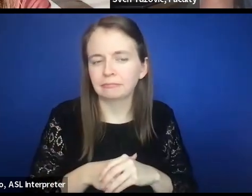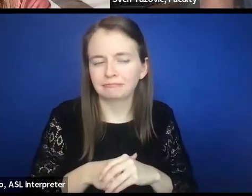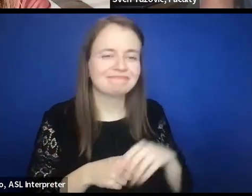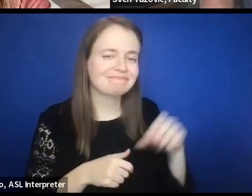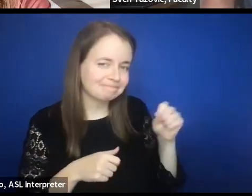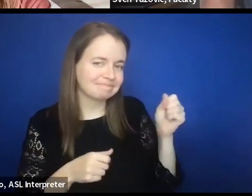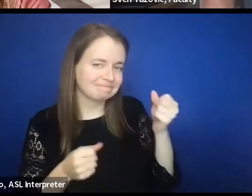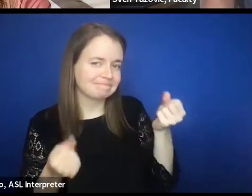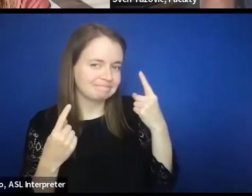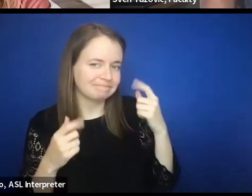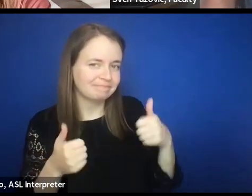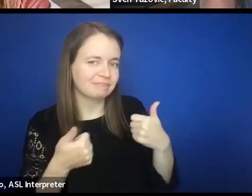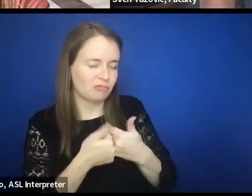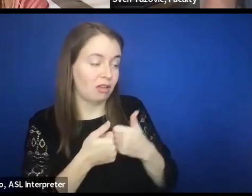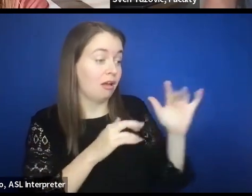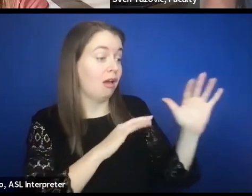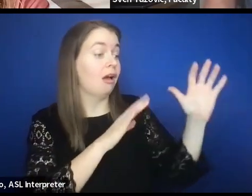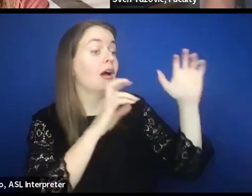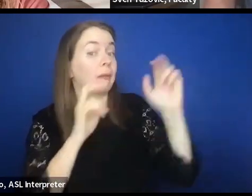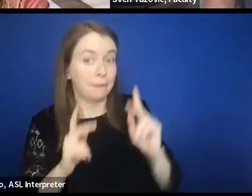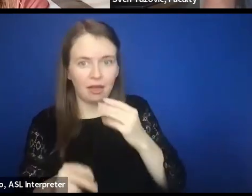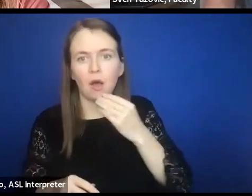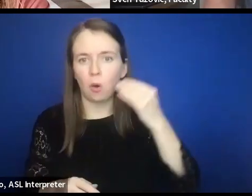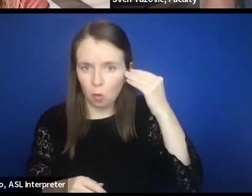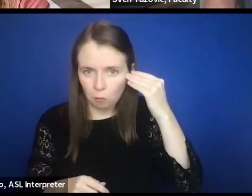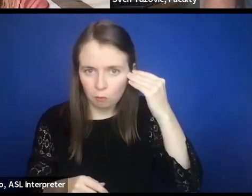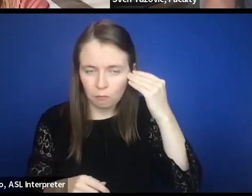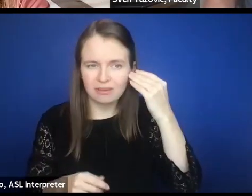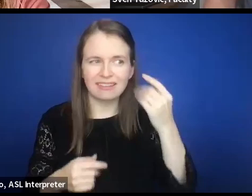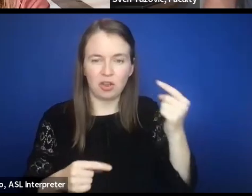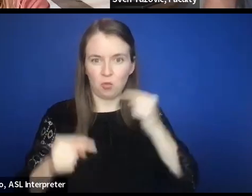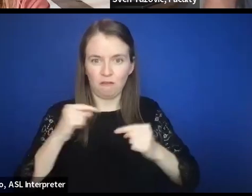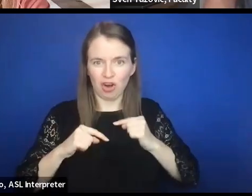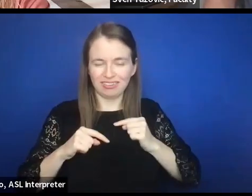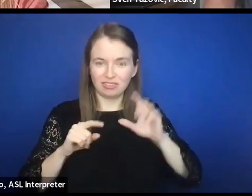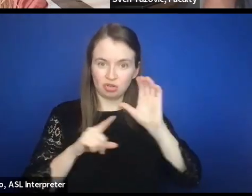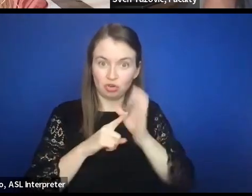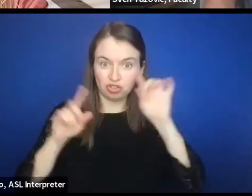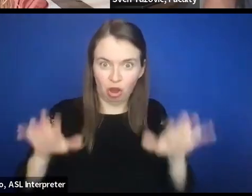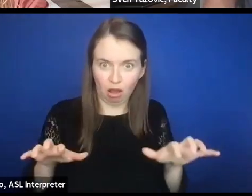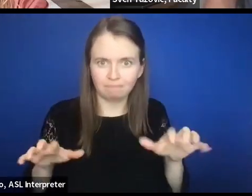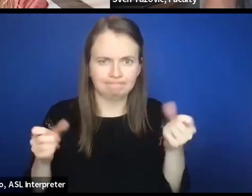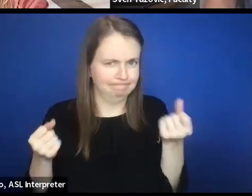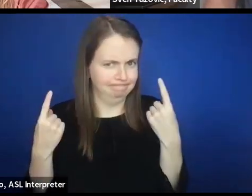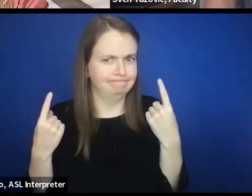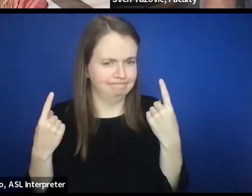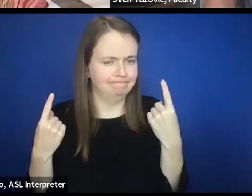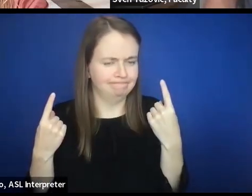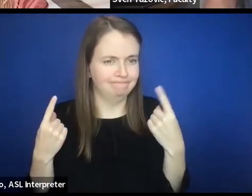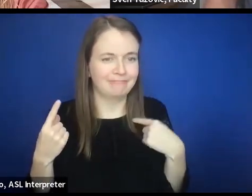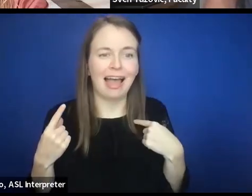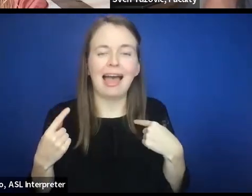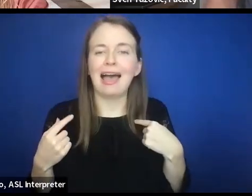I understand the challenge of coming home and having a reverse culture shock. I was a